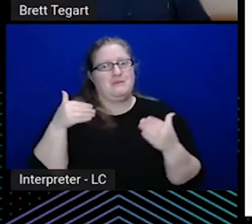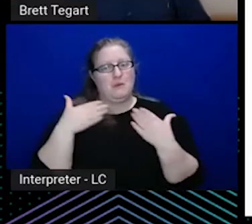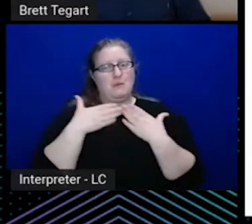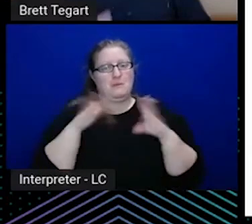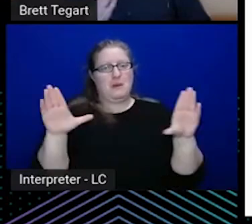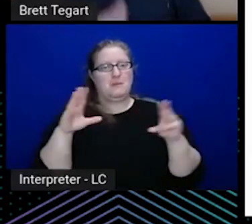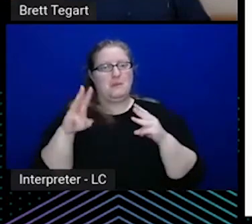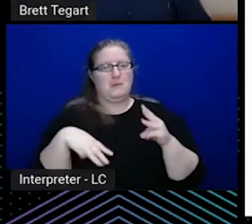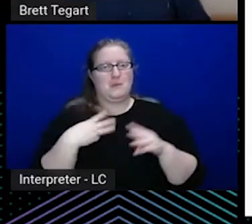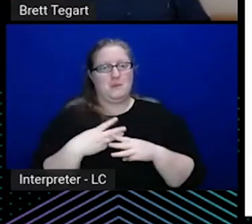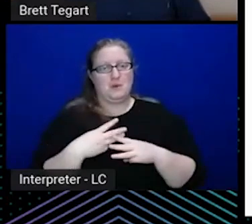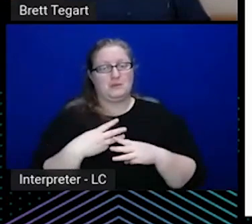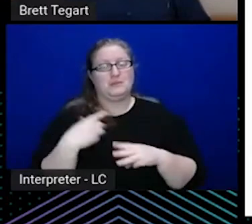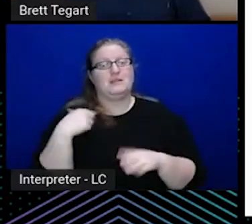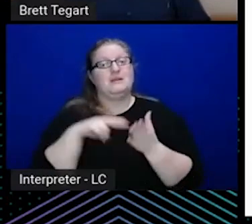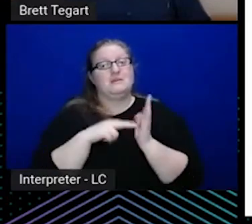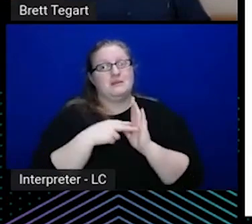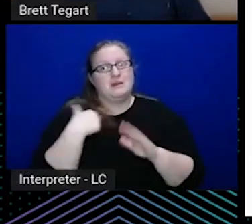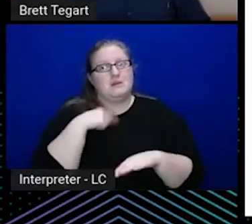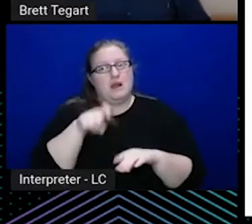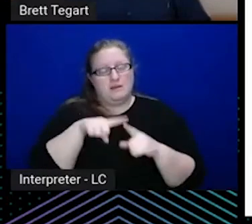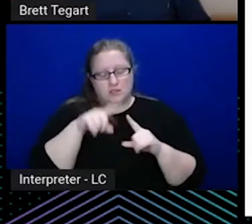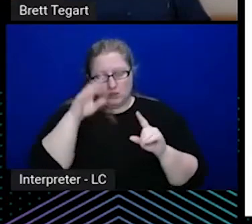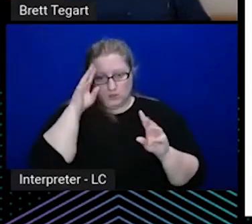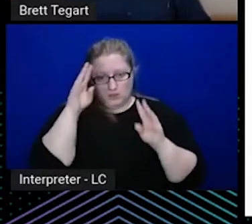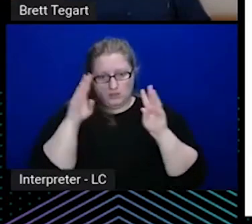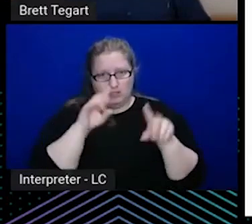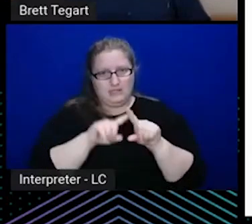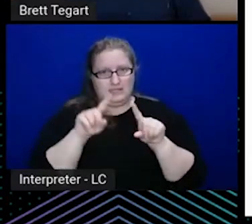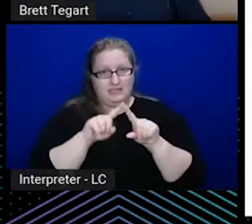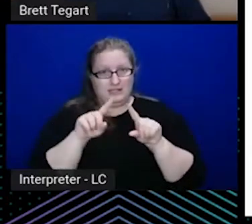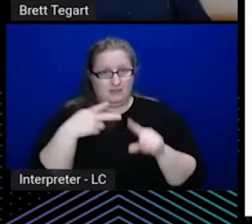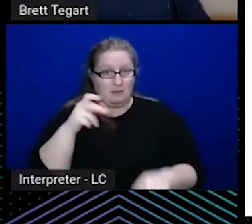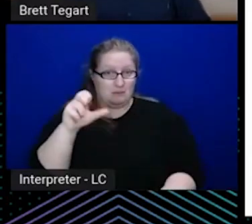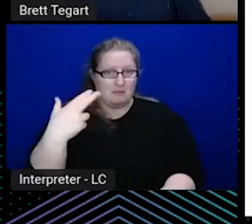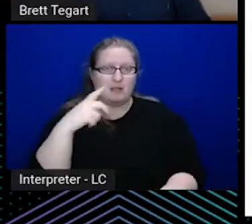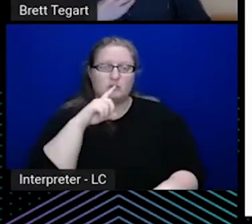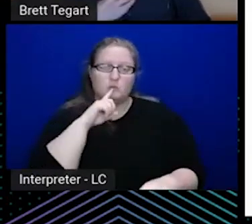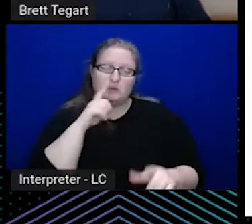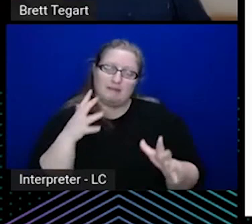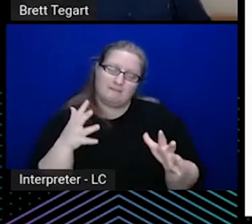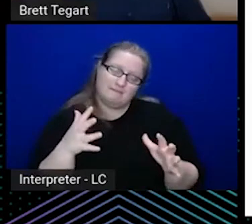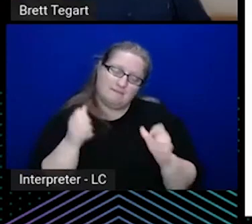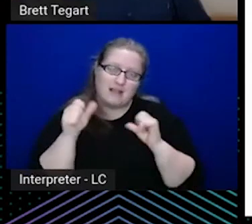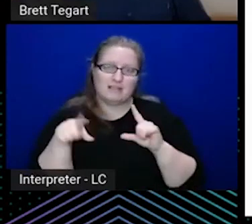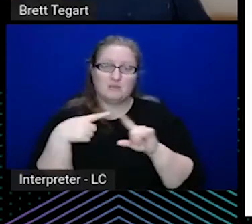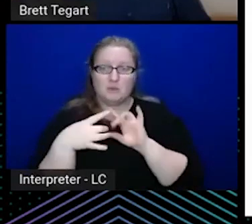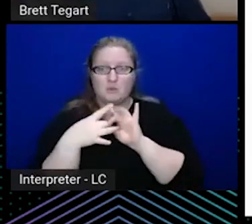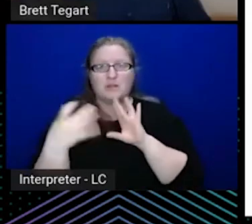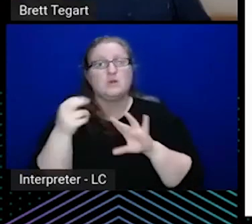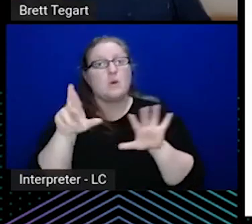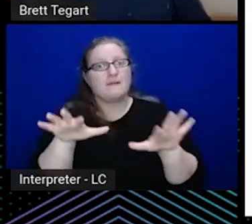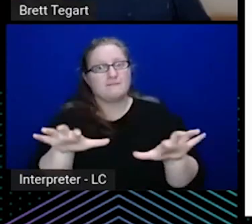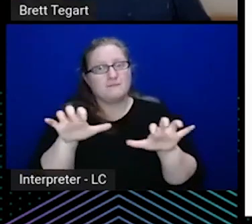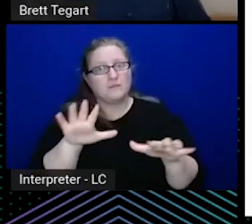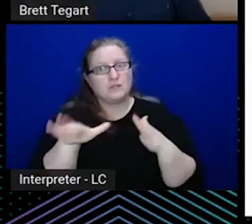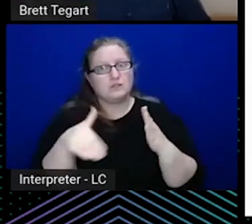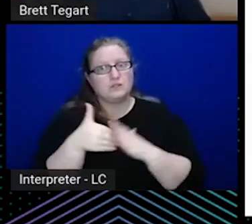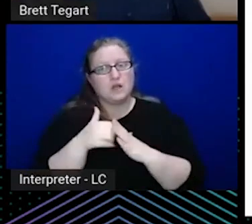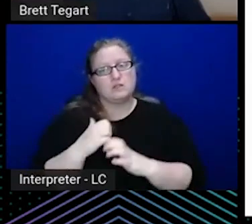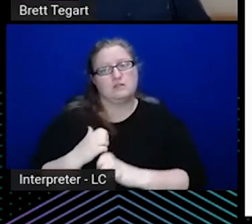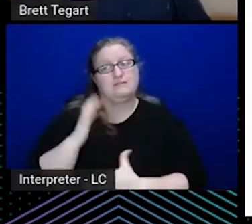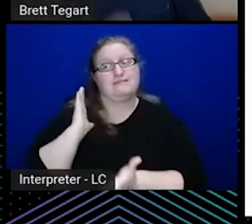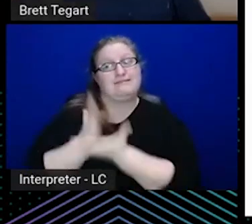does. And we would have to come up with these code patches very quickly on release. Or we'd have to freeze the entire module and prevent anyone from using